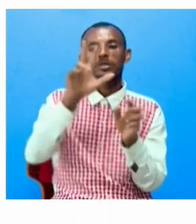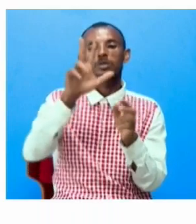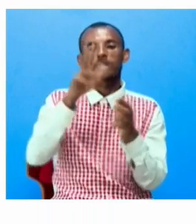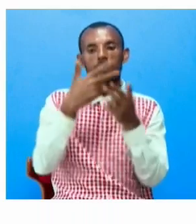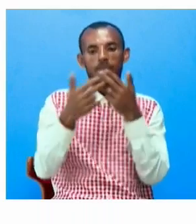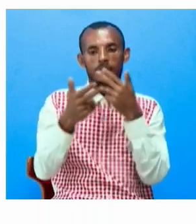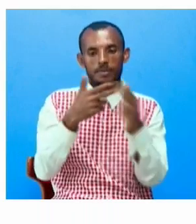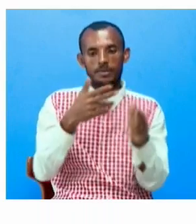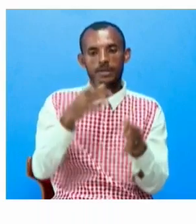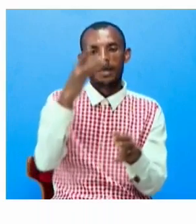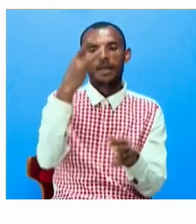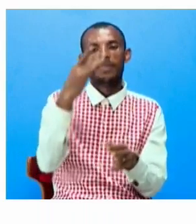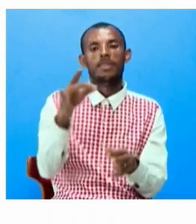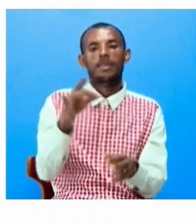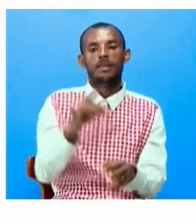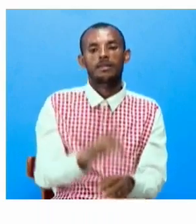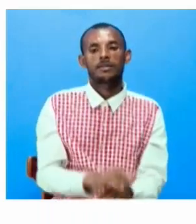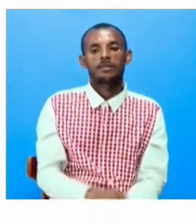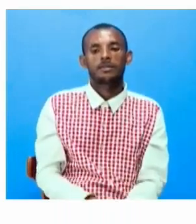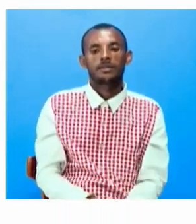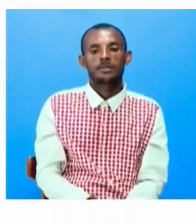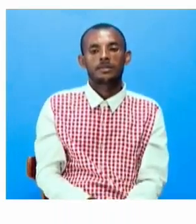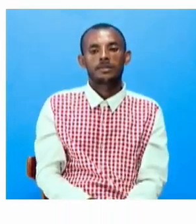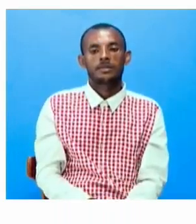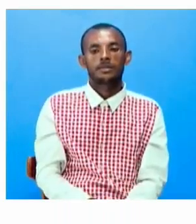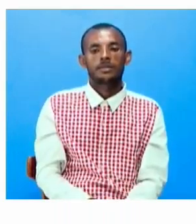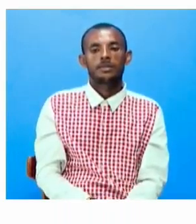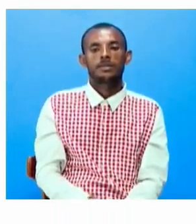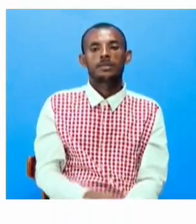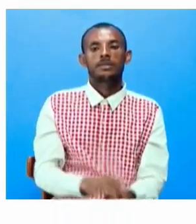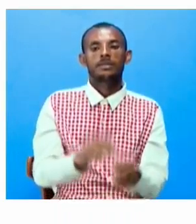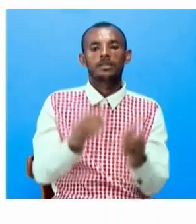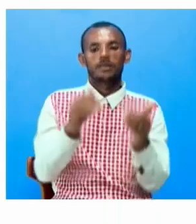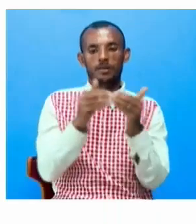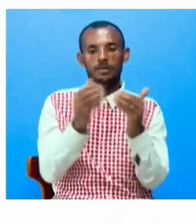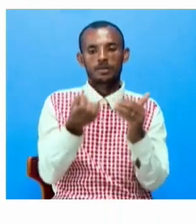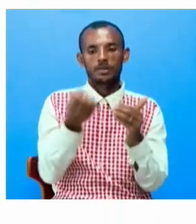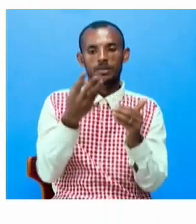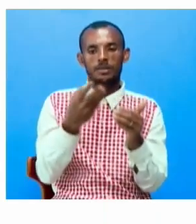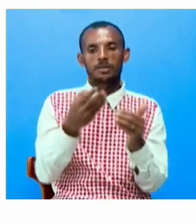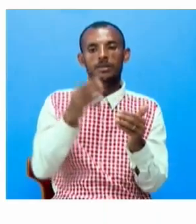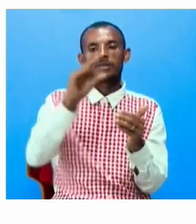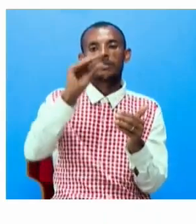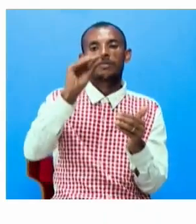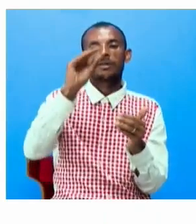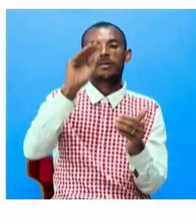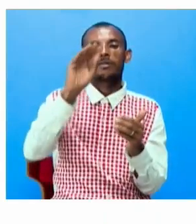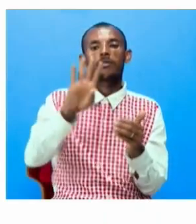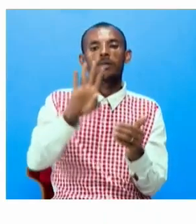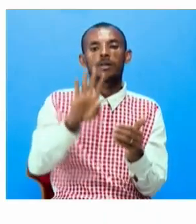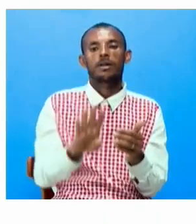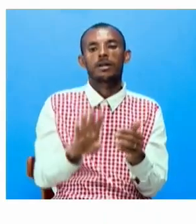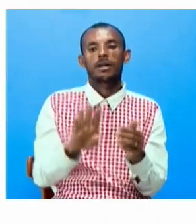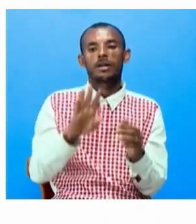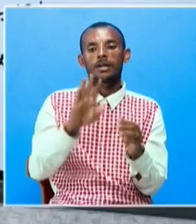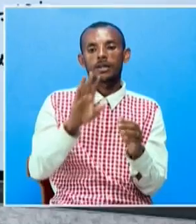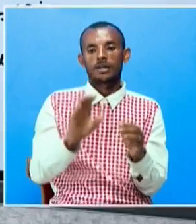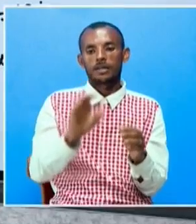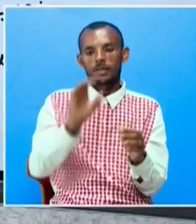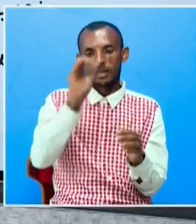of 18. So it is 3 times of 18 it is 54 degrees.